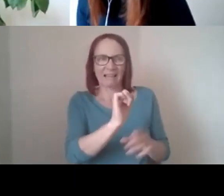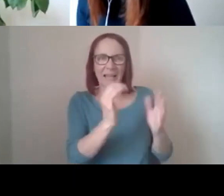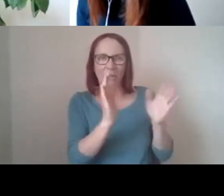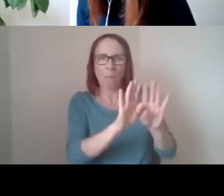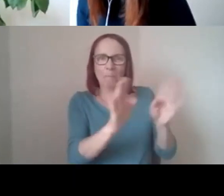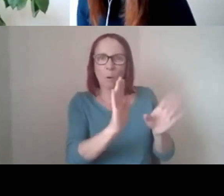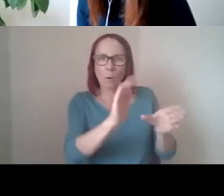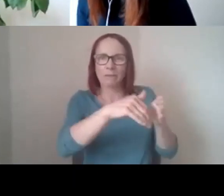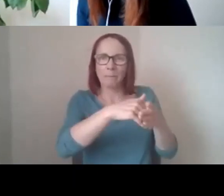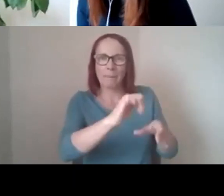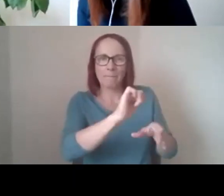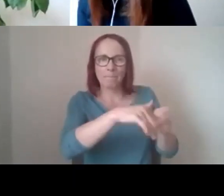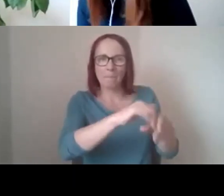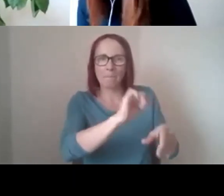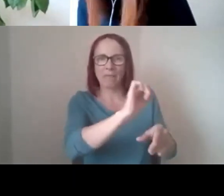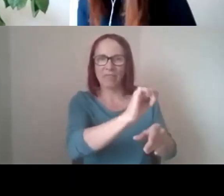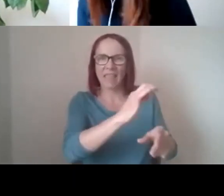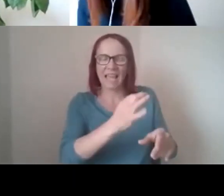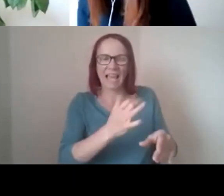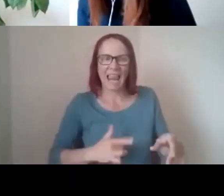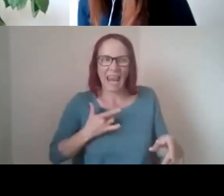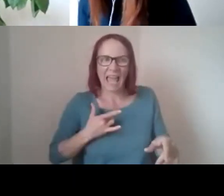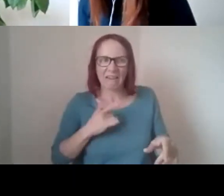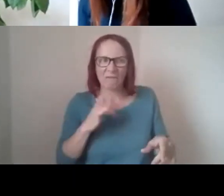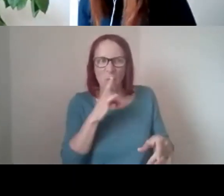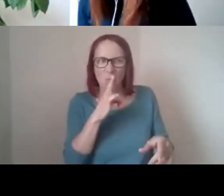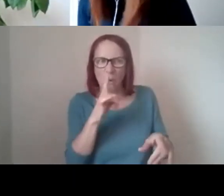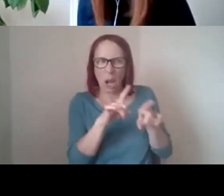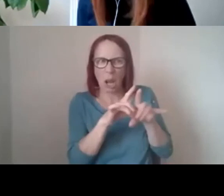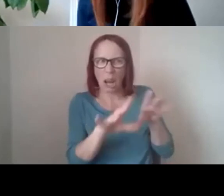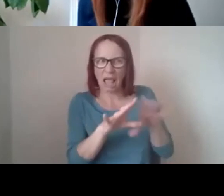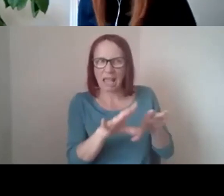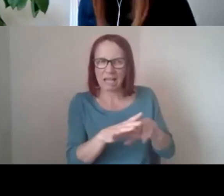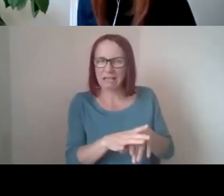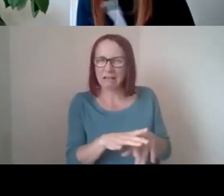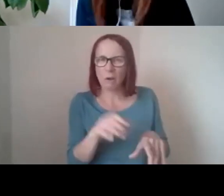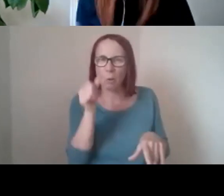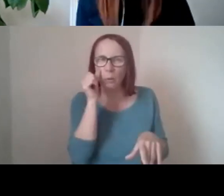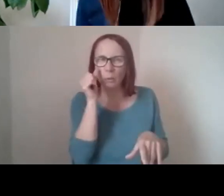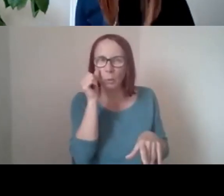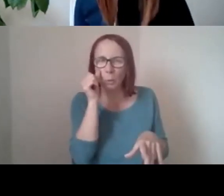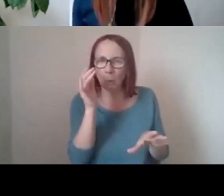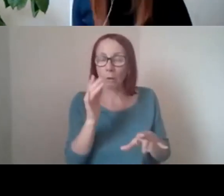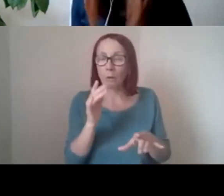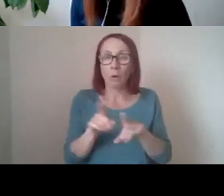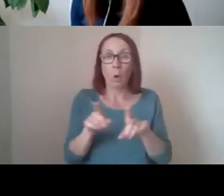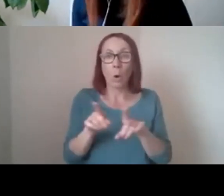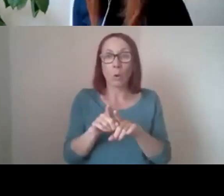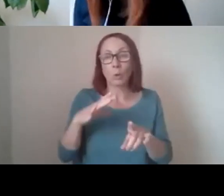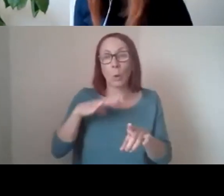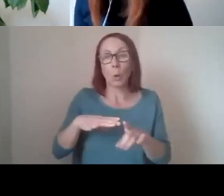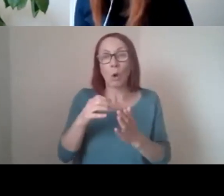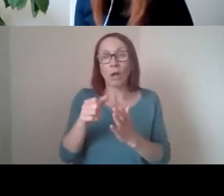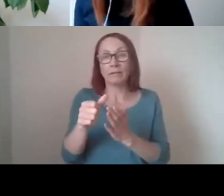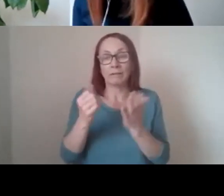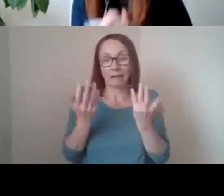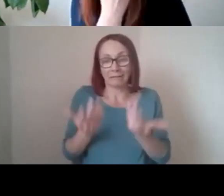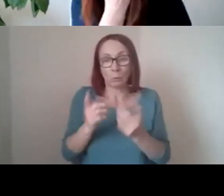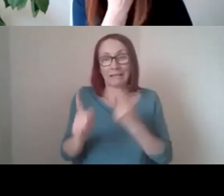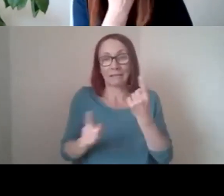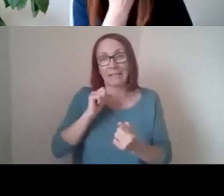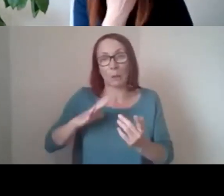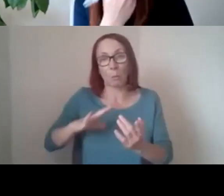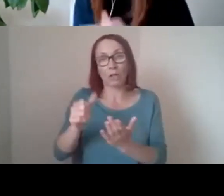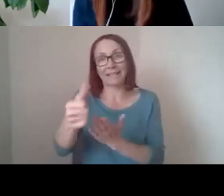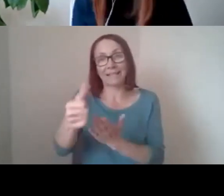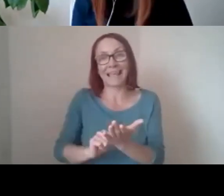Or somebody who's on a public board. I'd love, if possible, if we could have a delegates list so we could reach out to each other for networking.